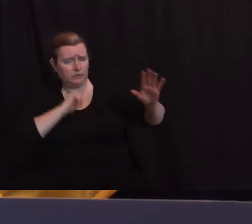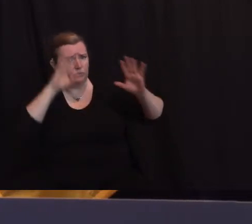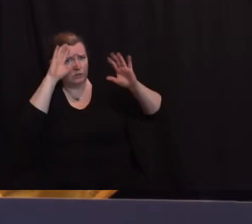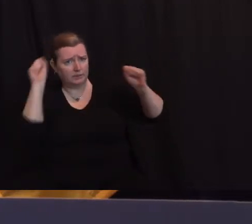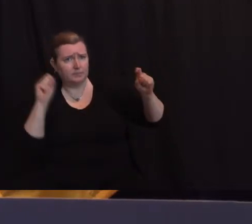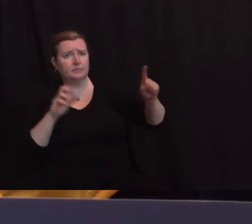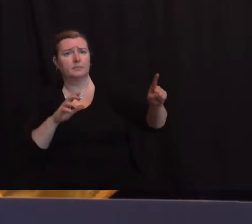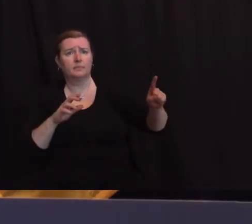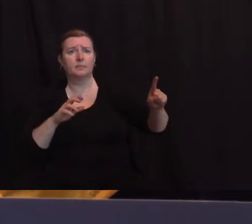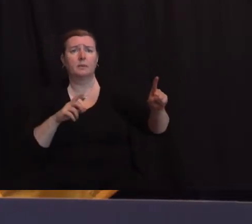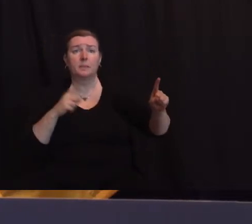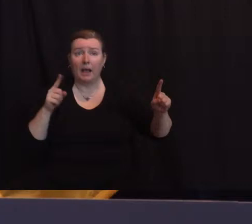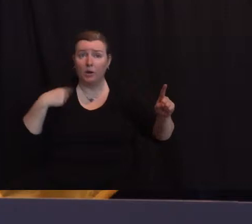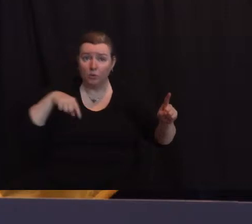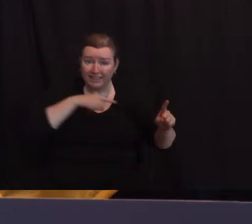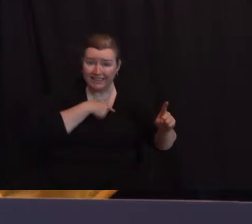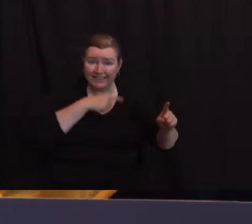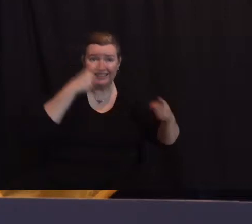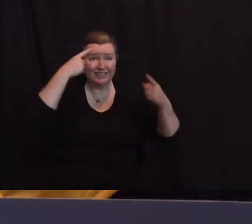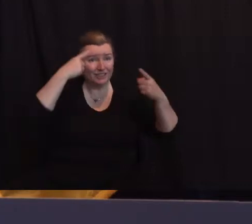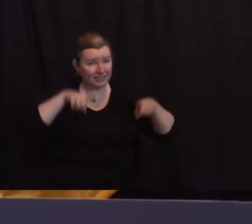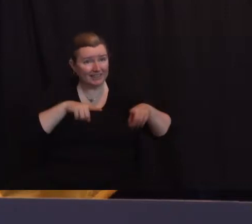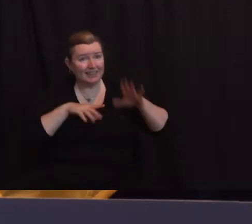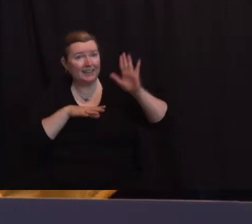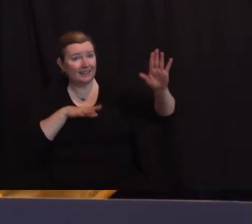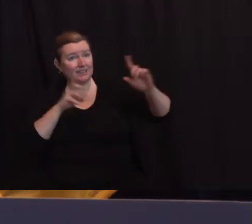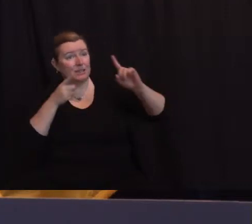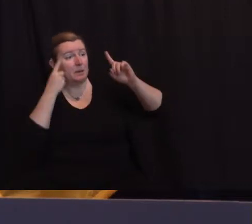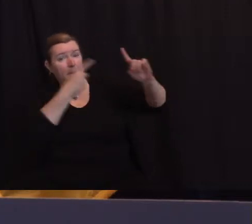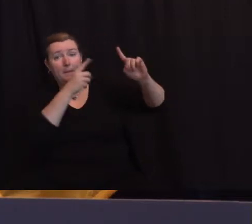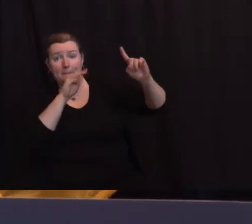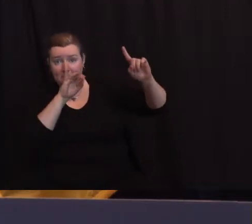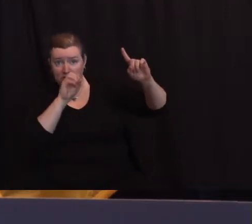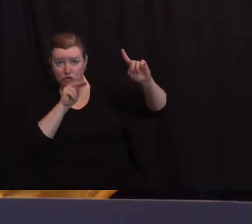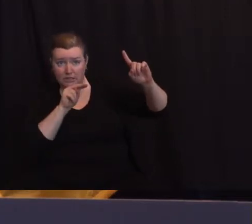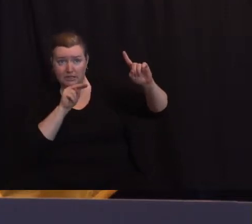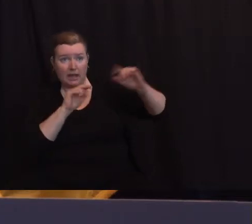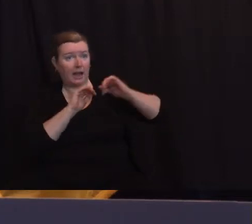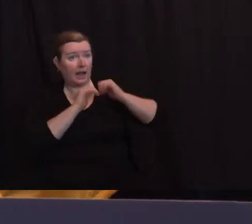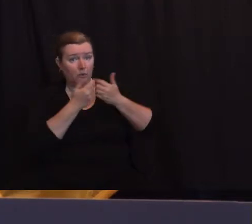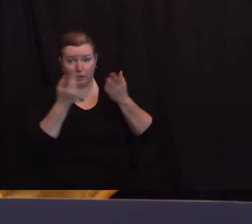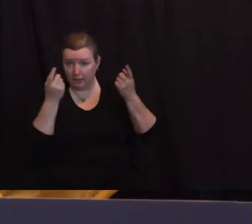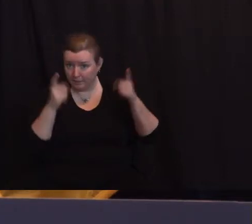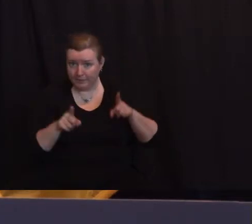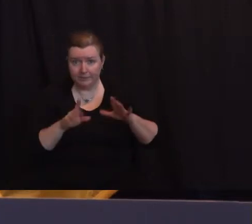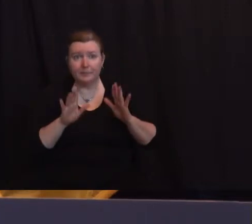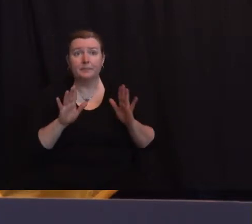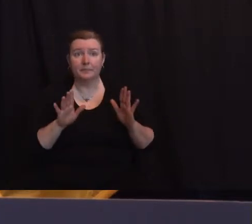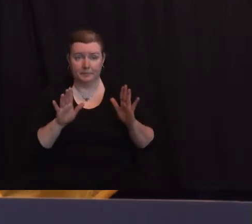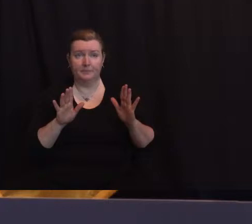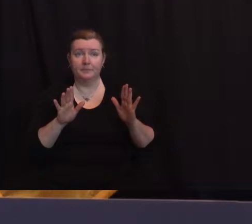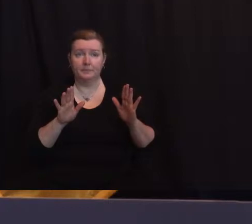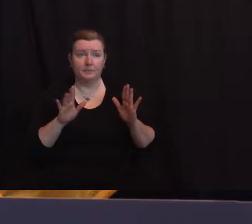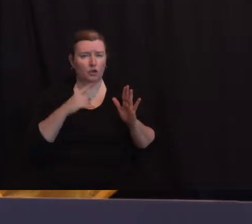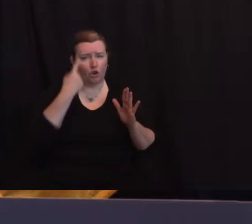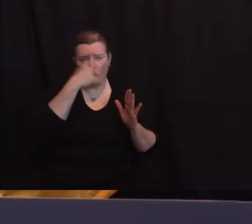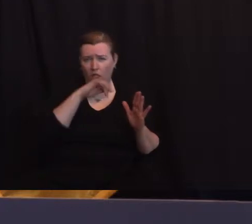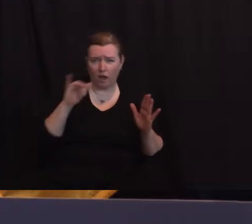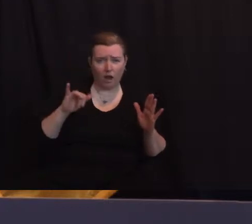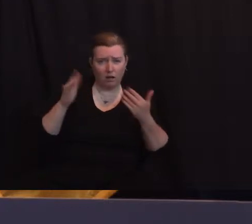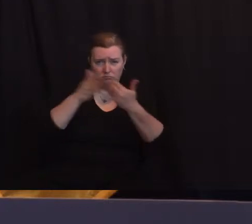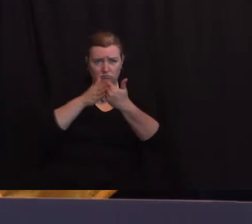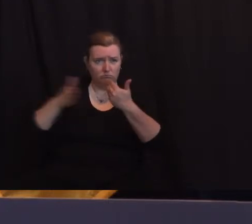that, agree on the need of the mission, how that mission is actually prosecuted going forward to be